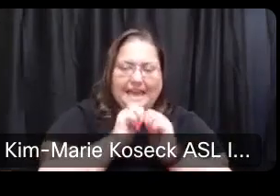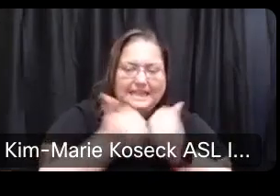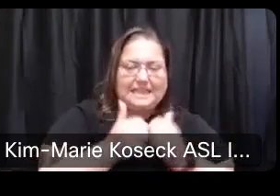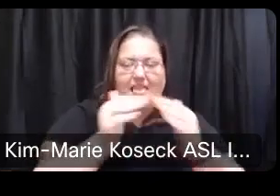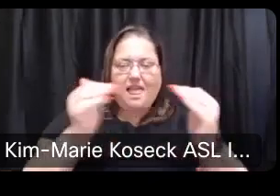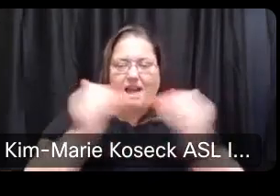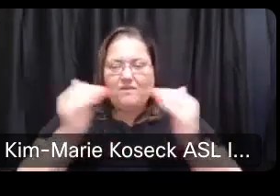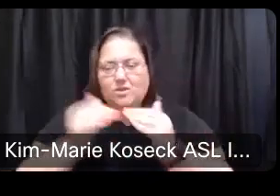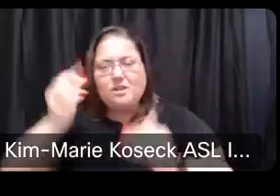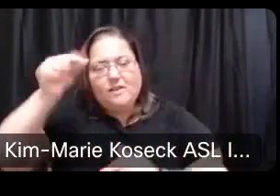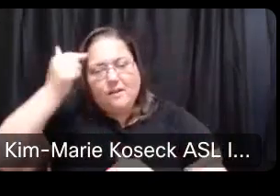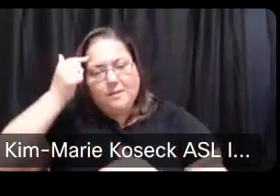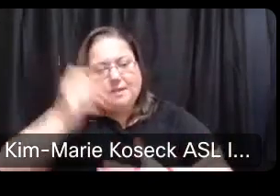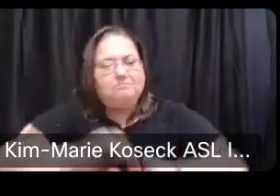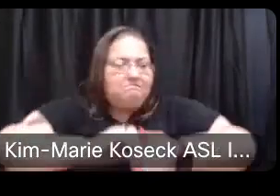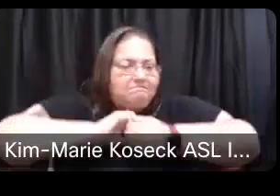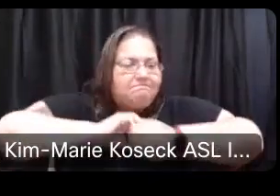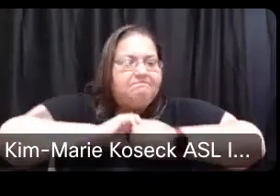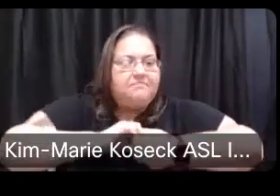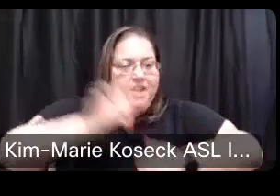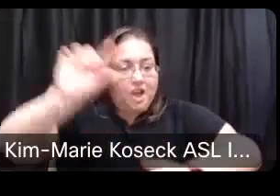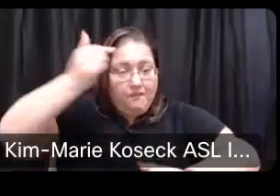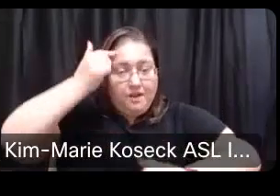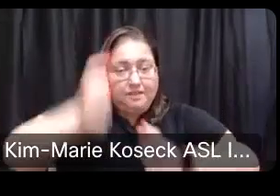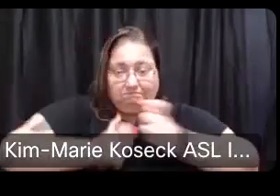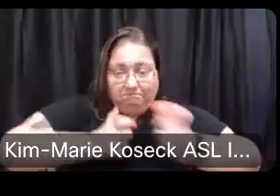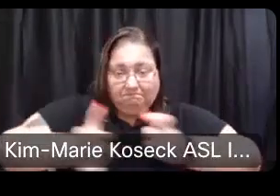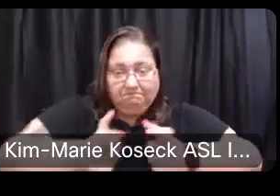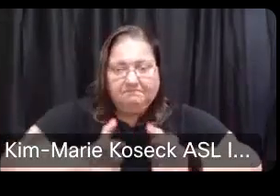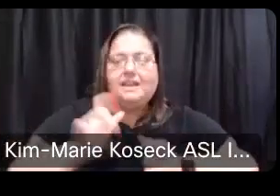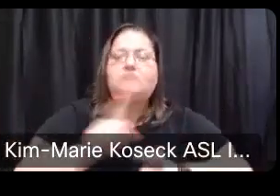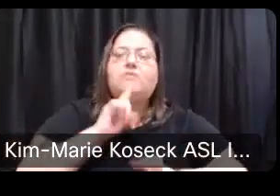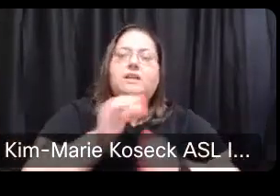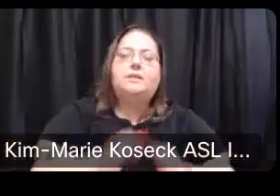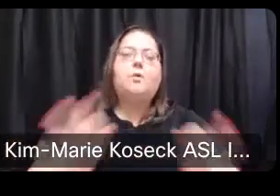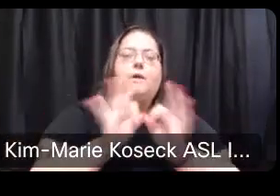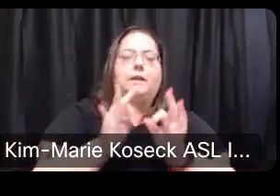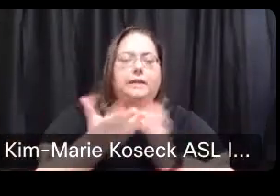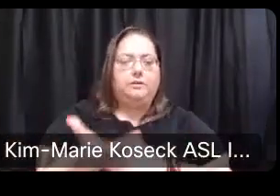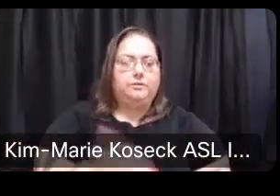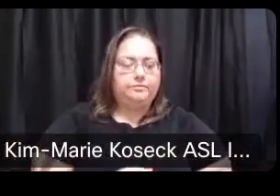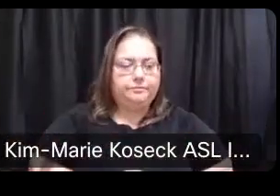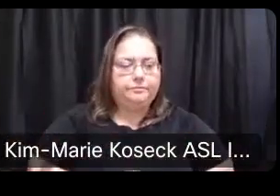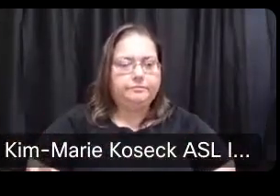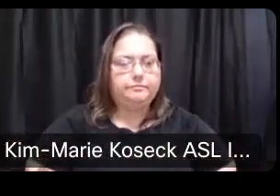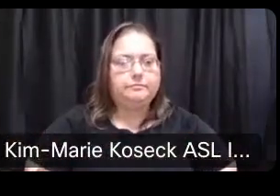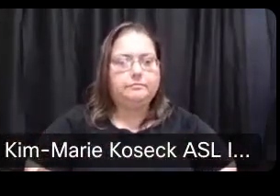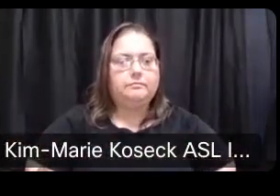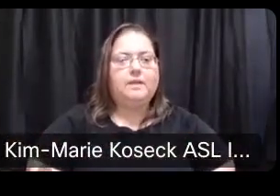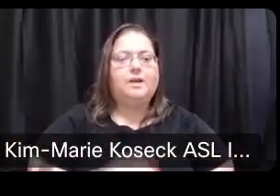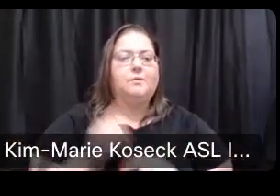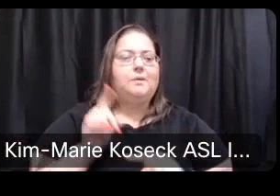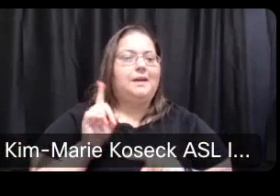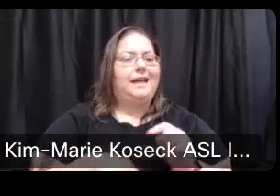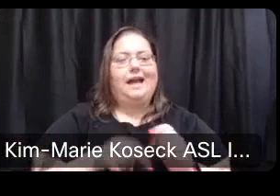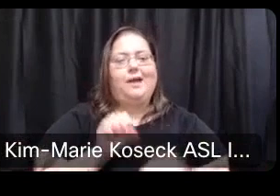So collaborative governance is key here. Next slide, please. We could no longer